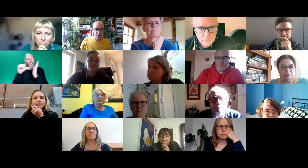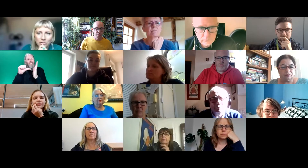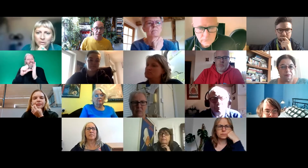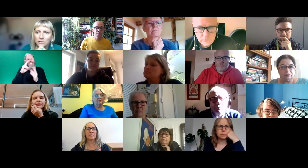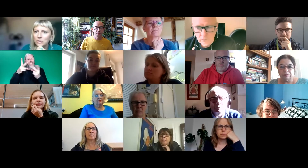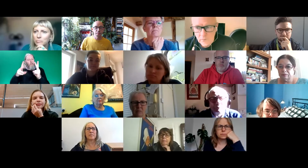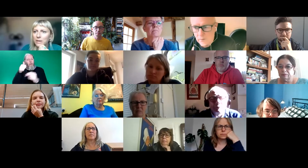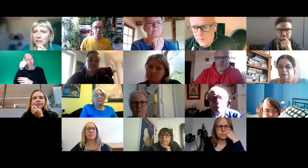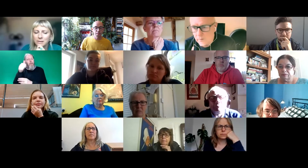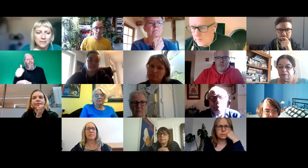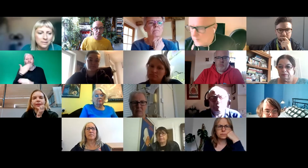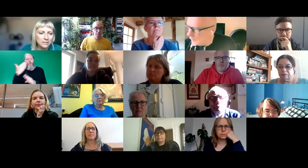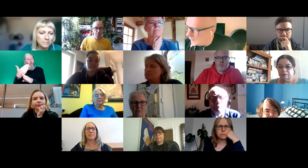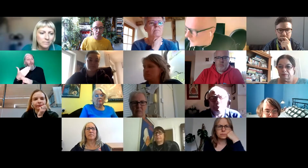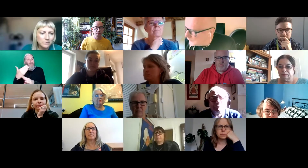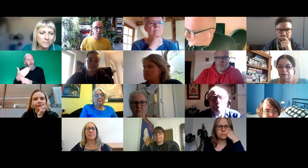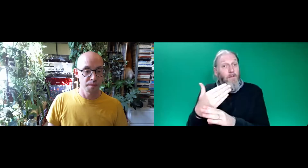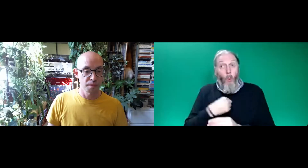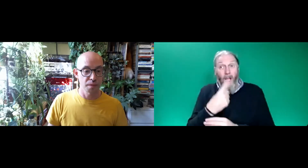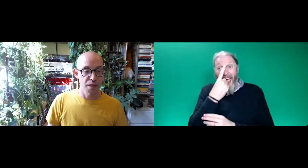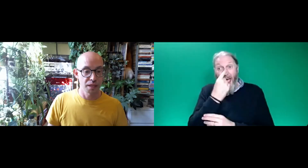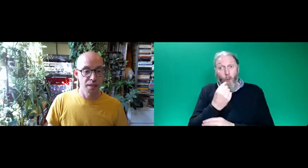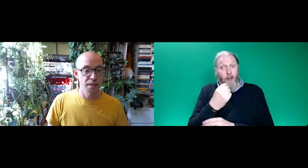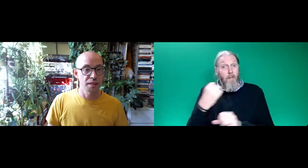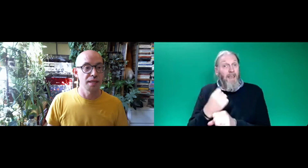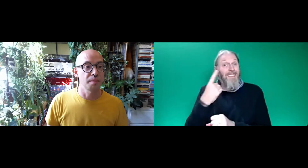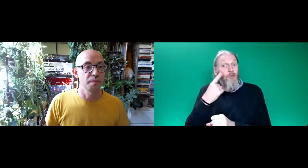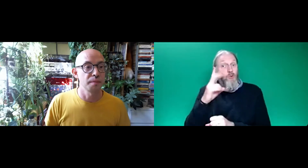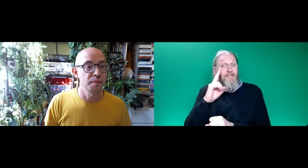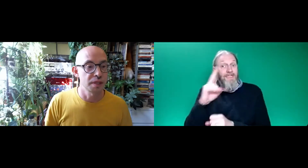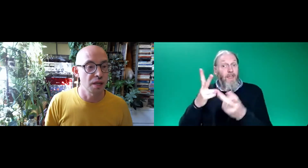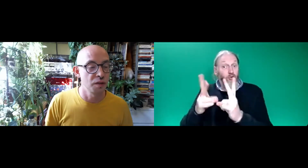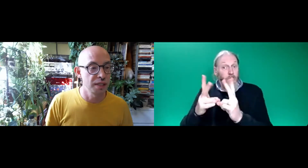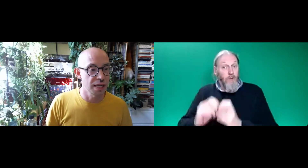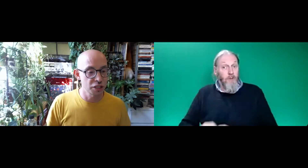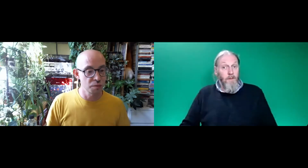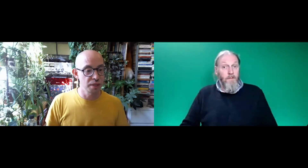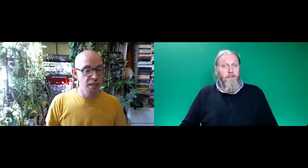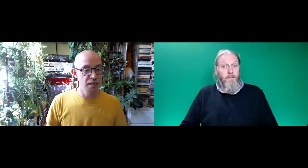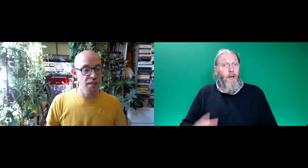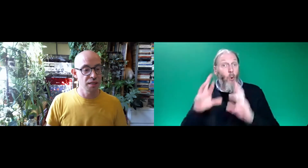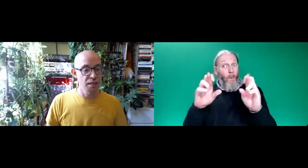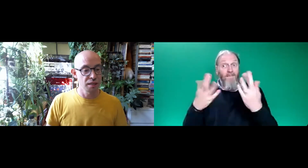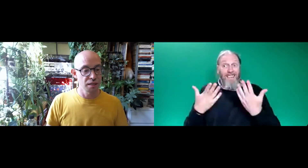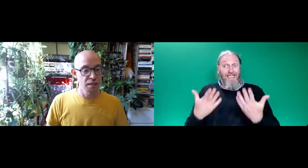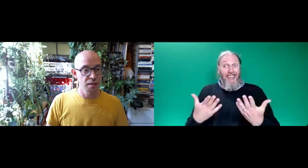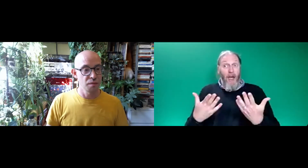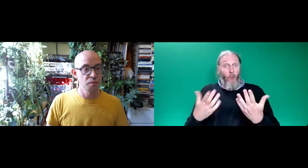do so can access them? Yeah so hopefully that should be